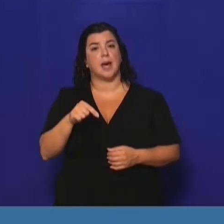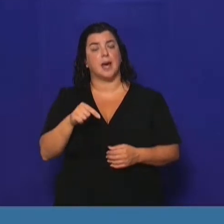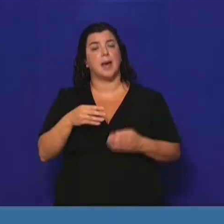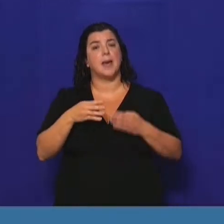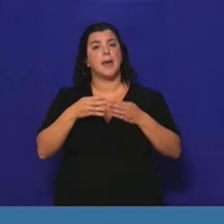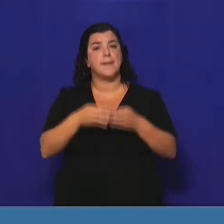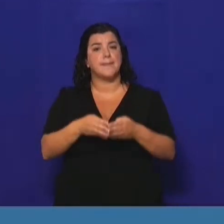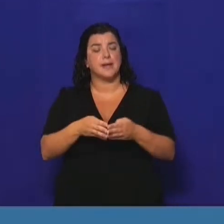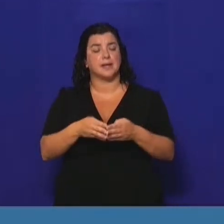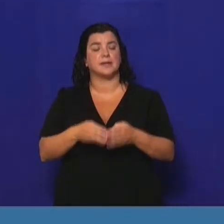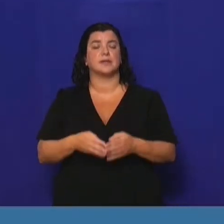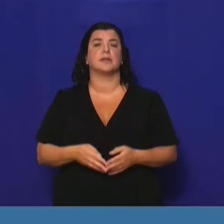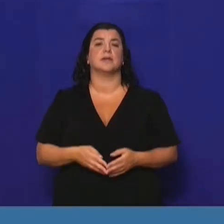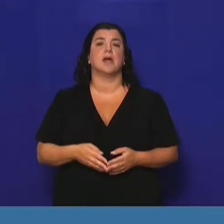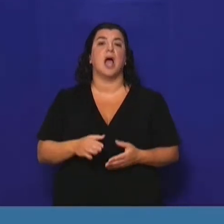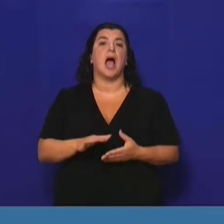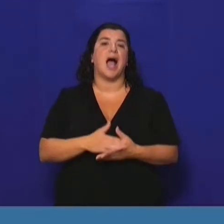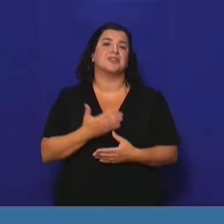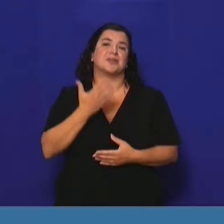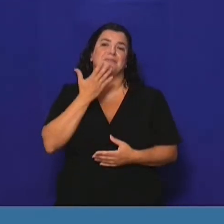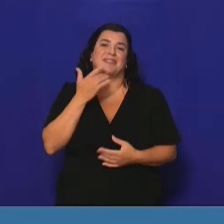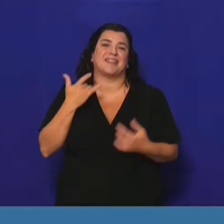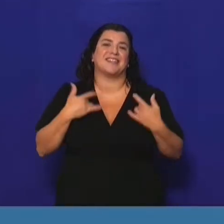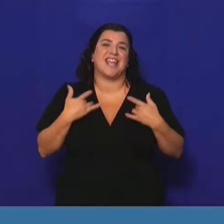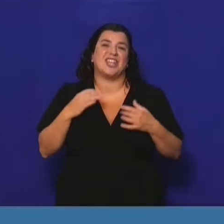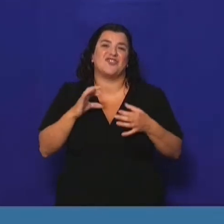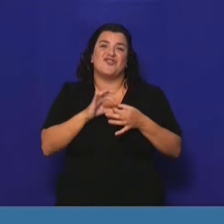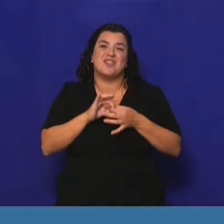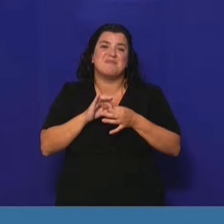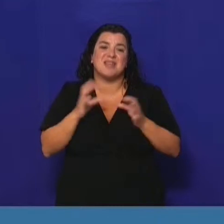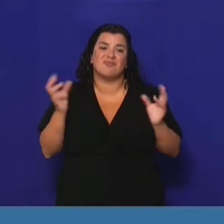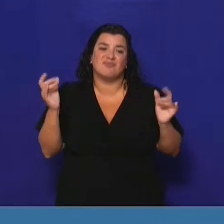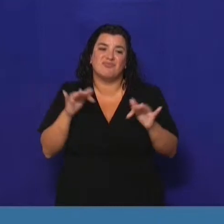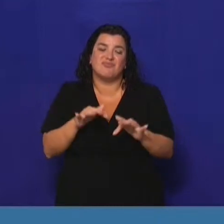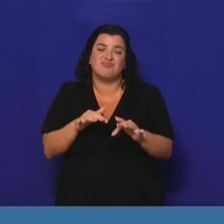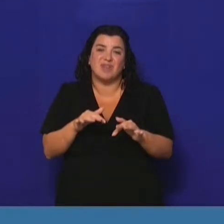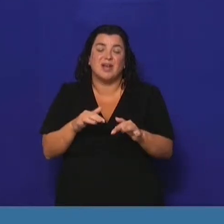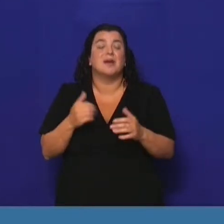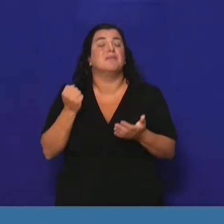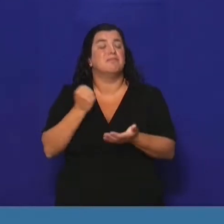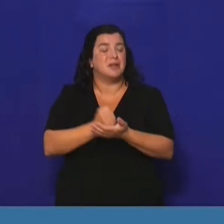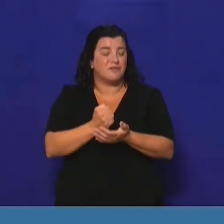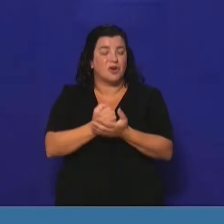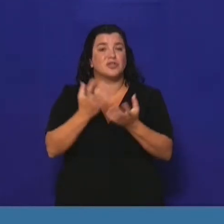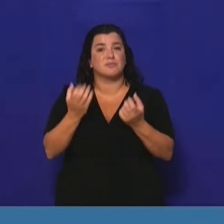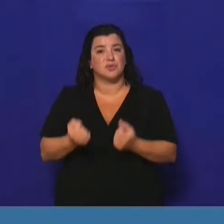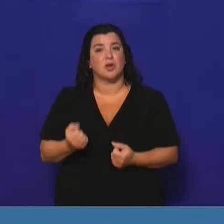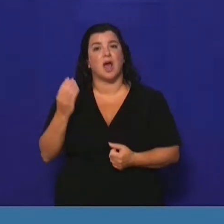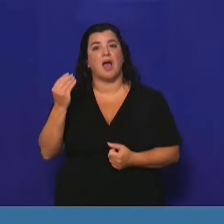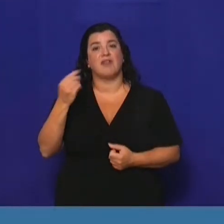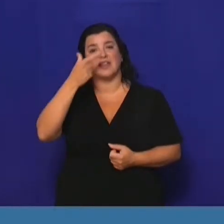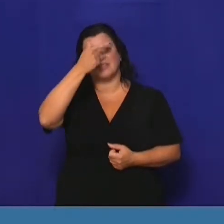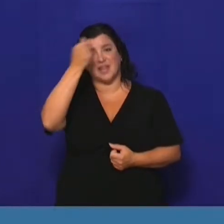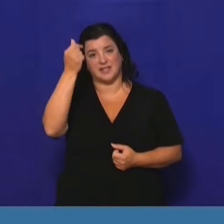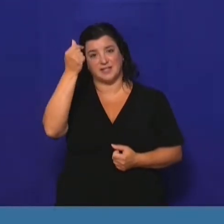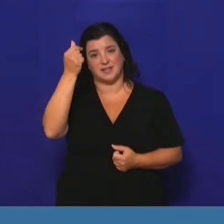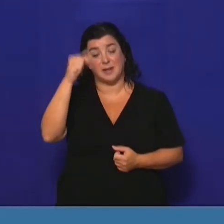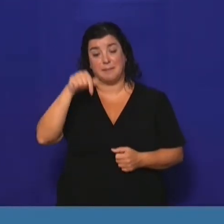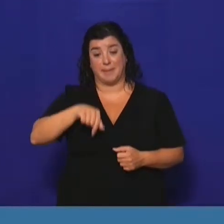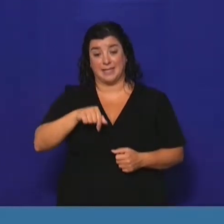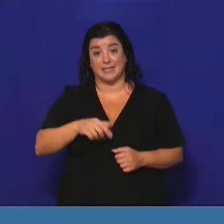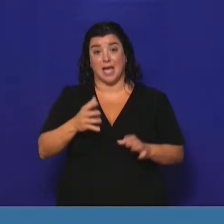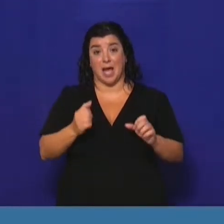importanti li meta jkollok numru ta' nies li jgħixu flimkien importanti li inti issaħħaħ dejjem lit-testijiet. U bħalissa għandna 7